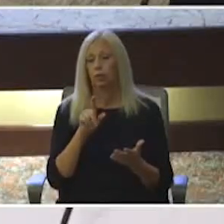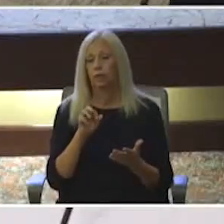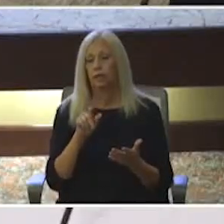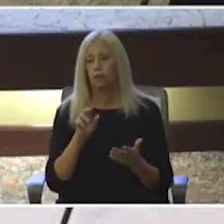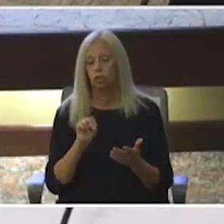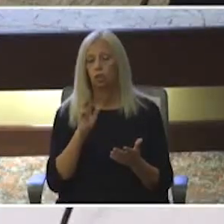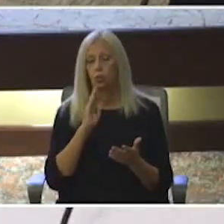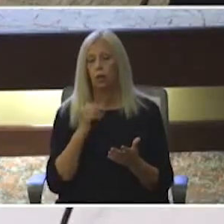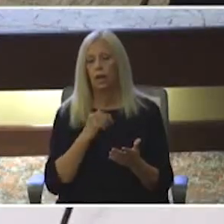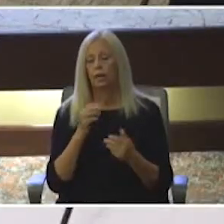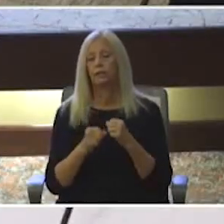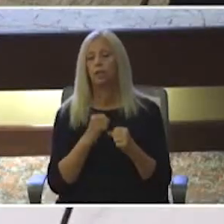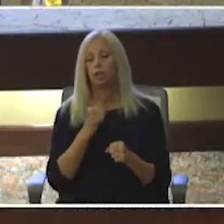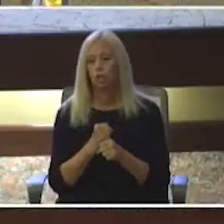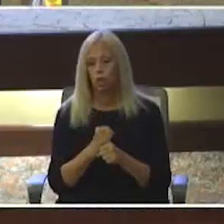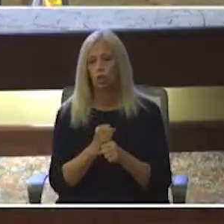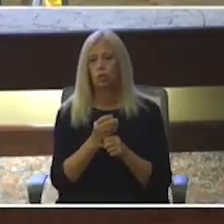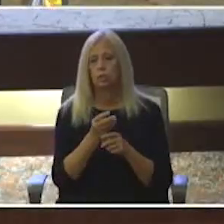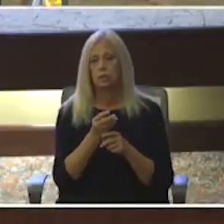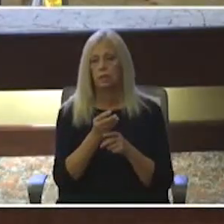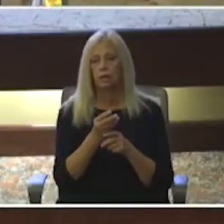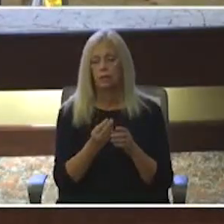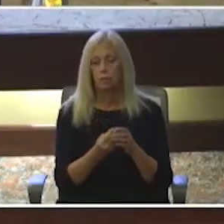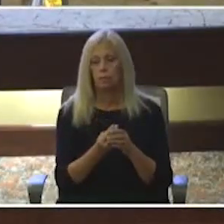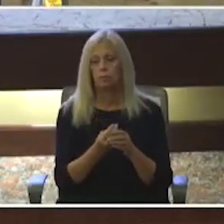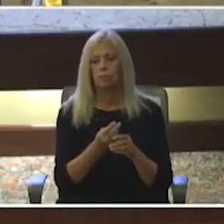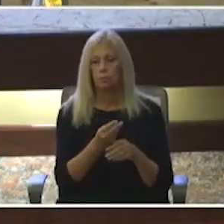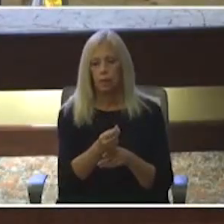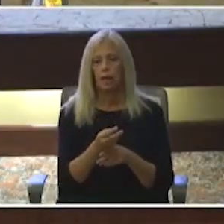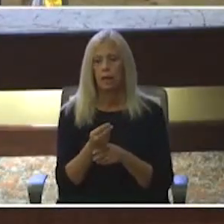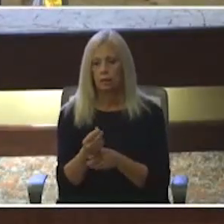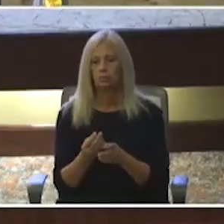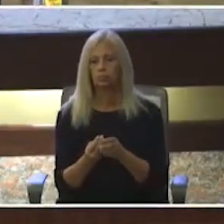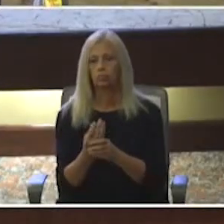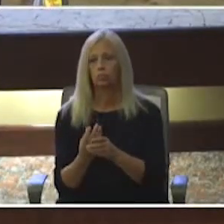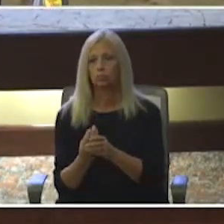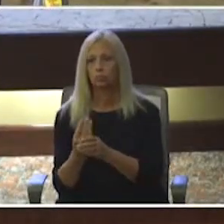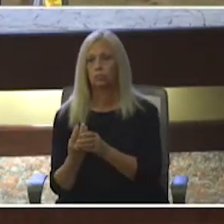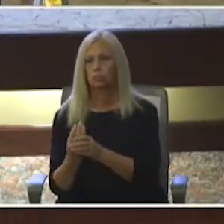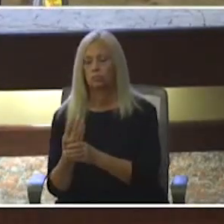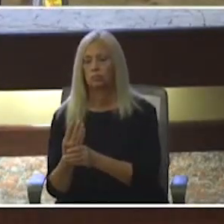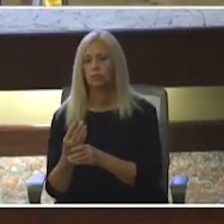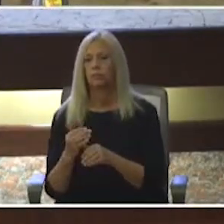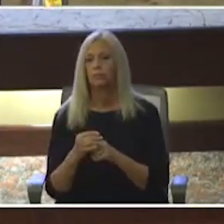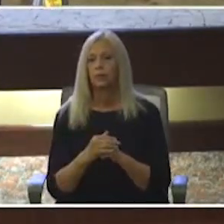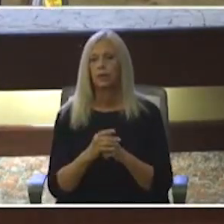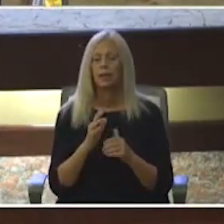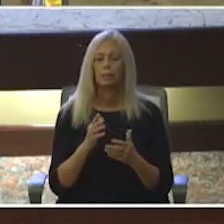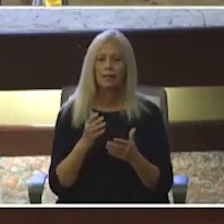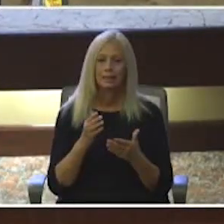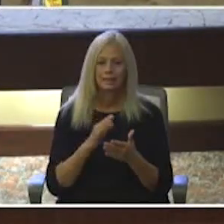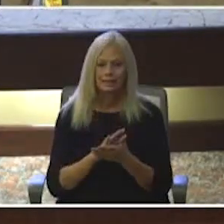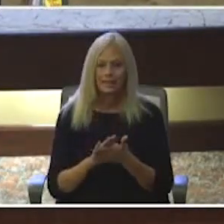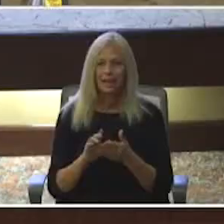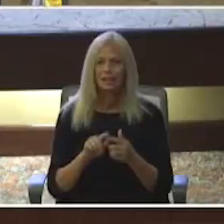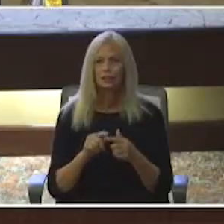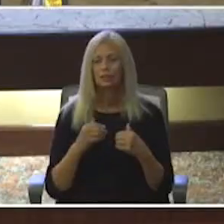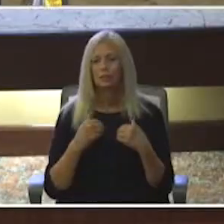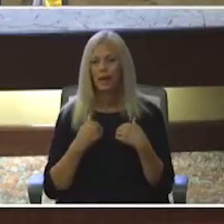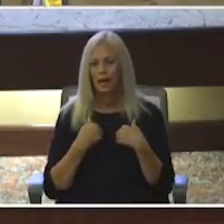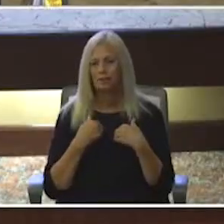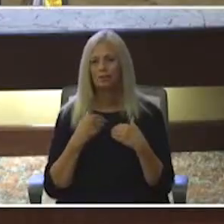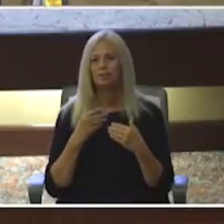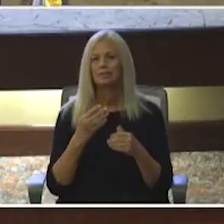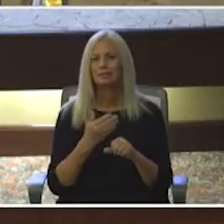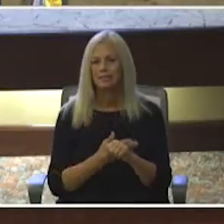definitely. That's one of those ones that it is like the top of the nice to have, right? When you're walking the Riverwalk, you see sort of